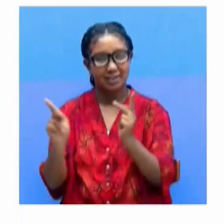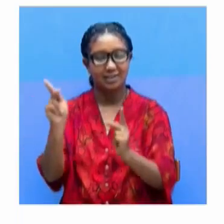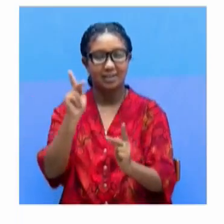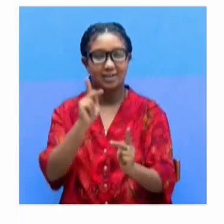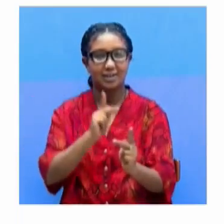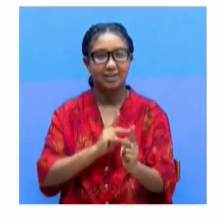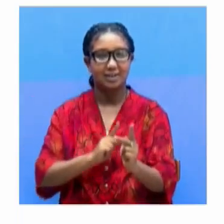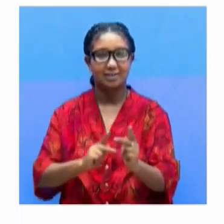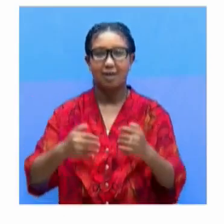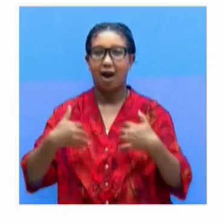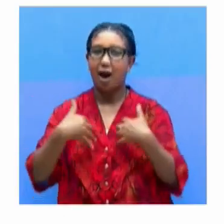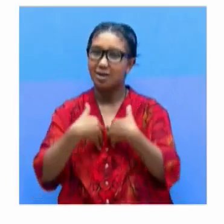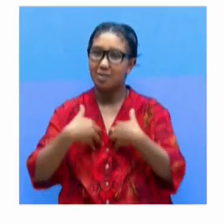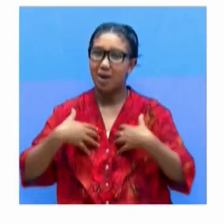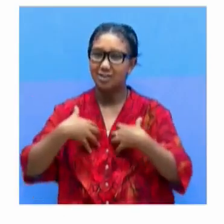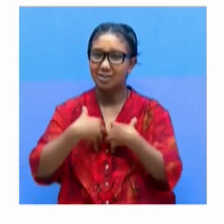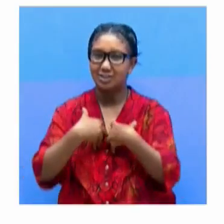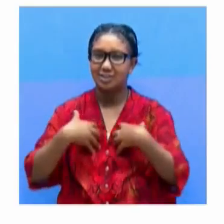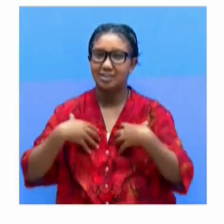the animals